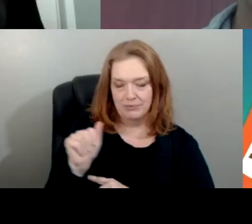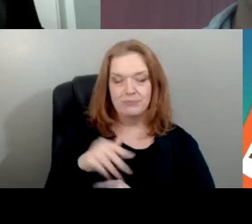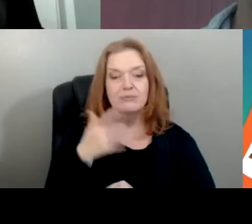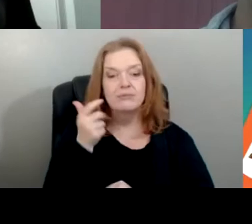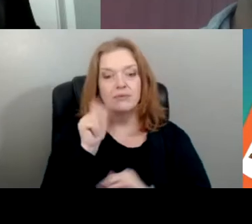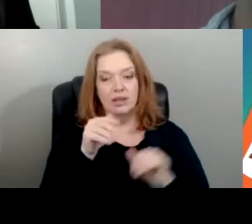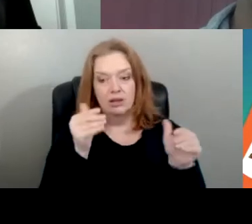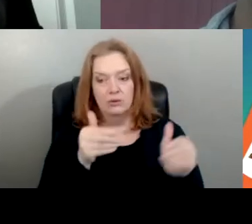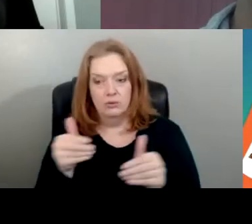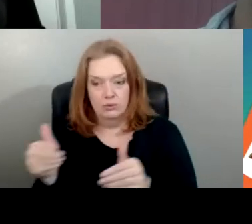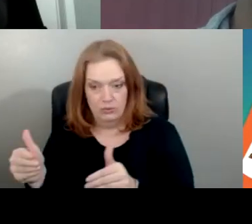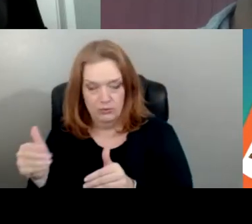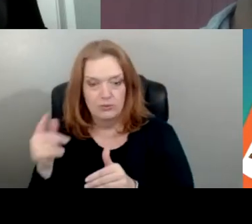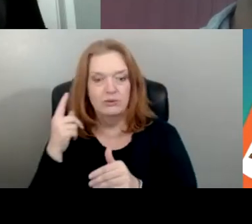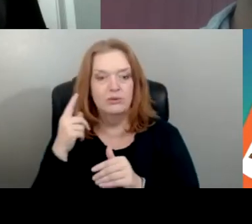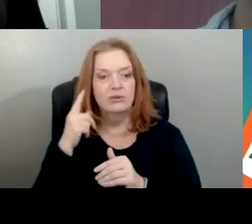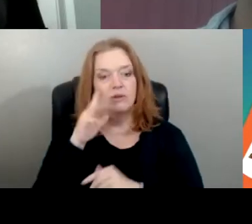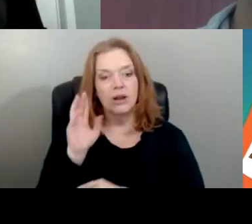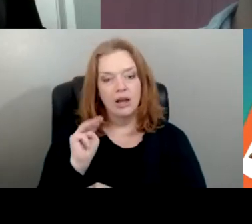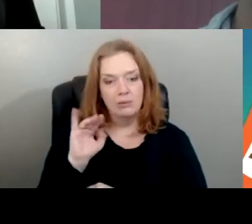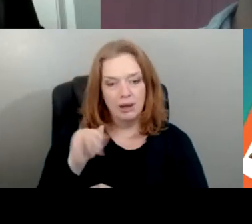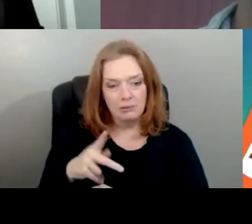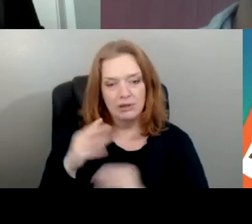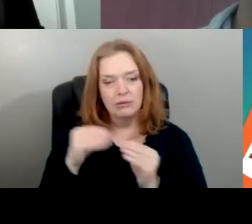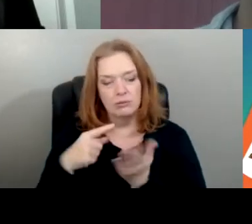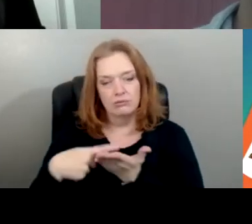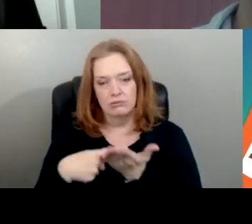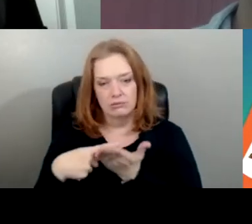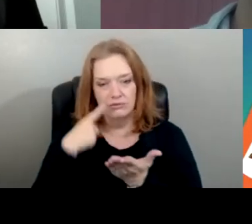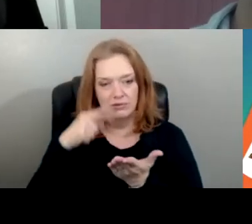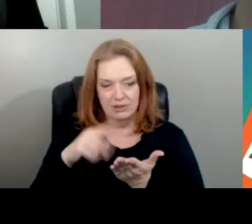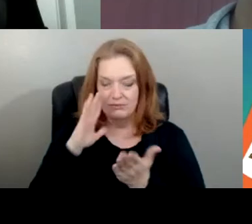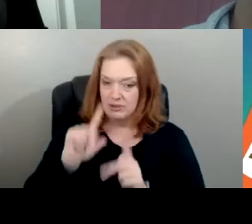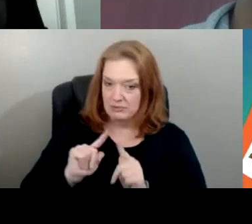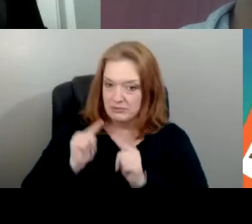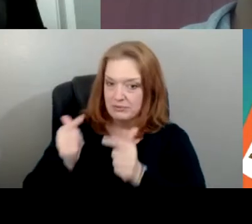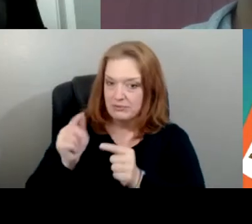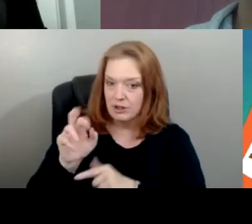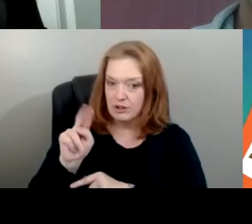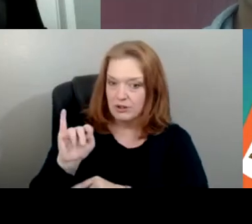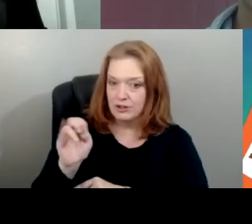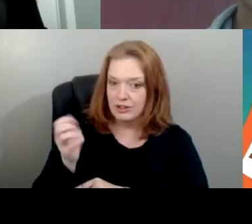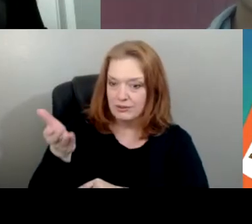then we'll start jumping into some more guided questions for this discussion. Ernie, let's go ahead and start with you.